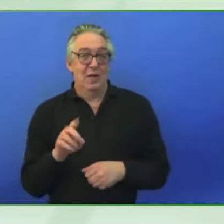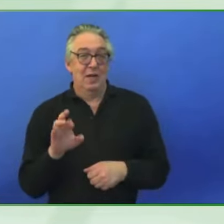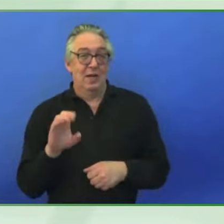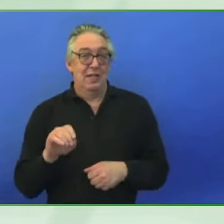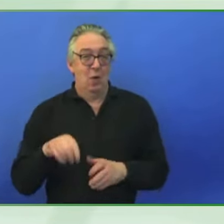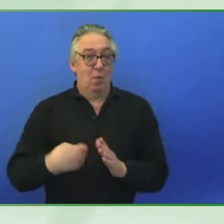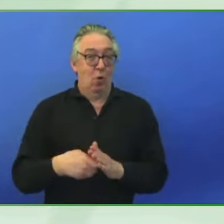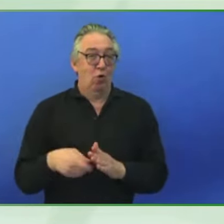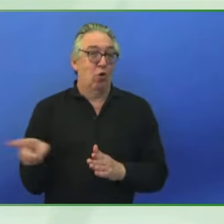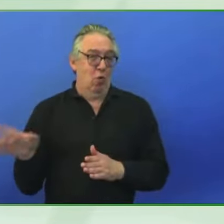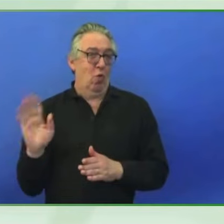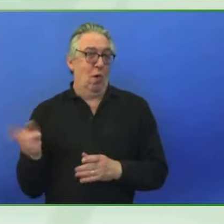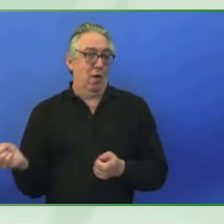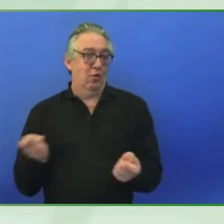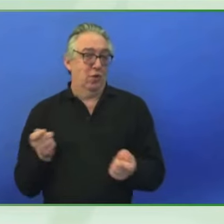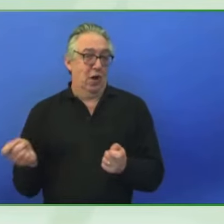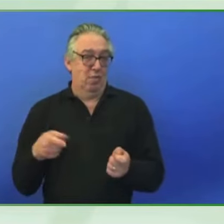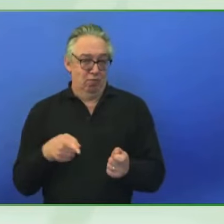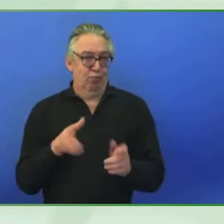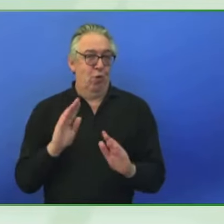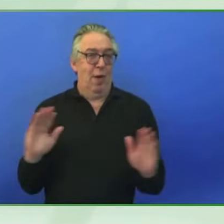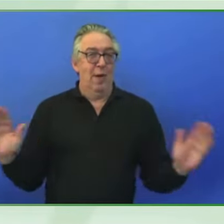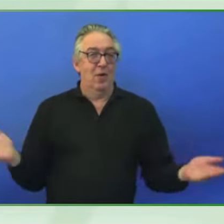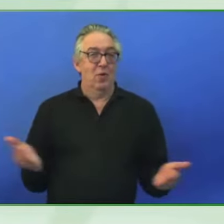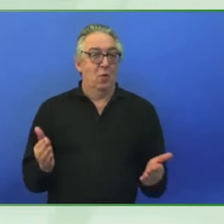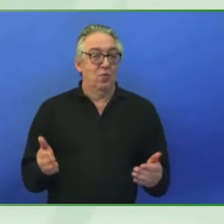introduce the rest of the speakers. So over to you, James.